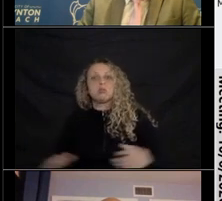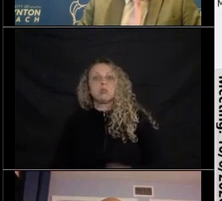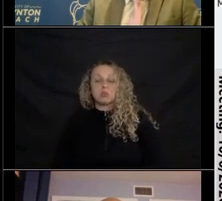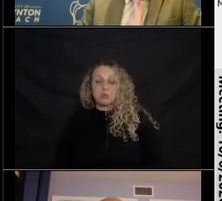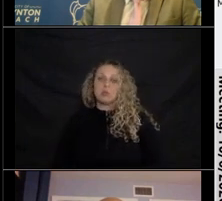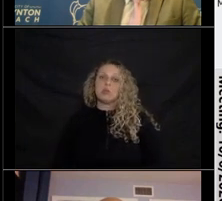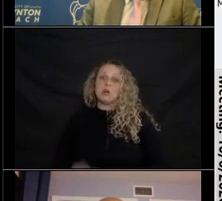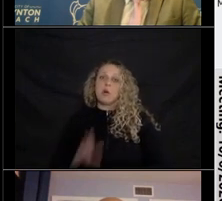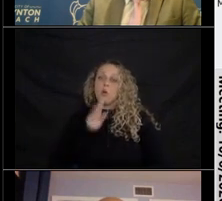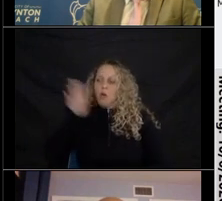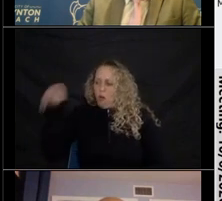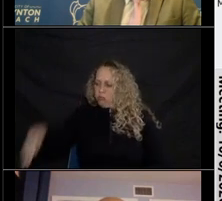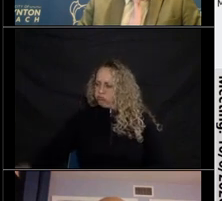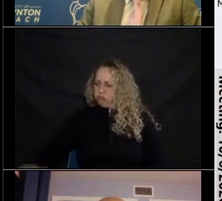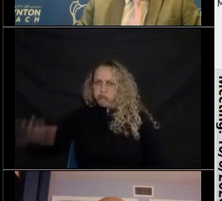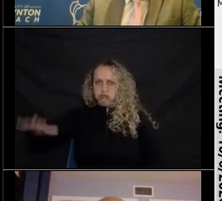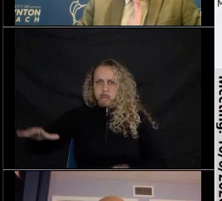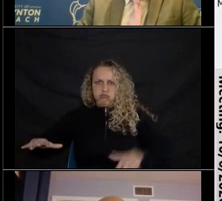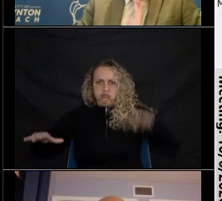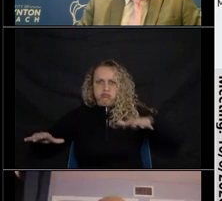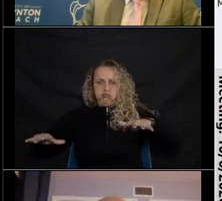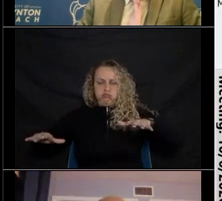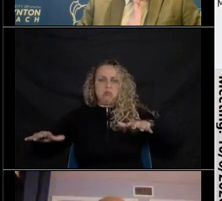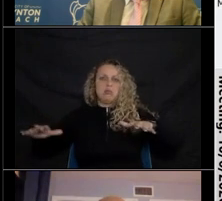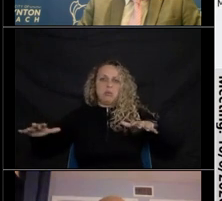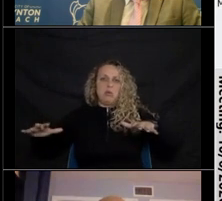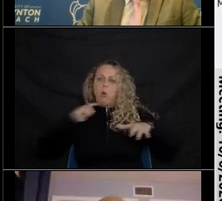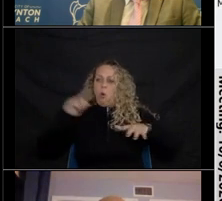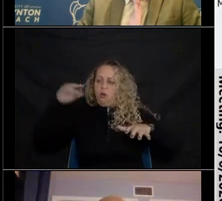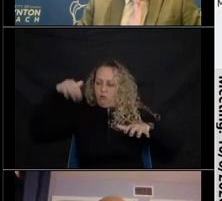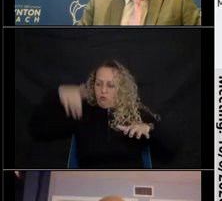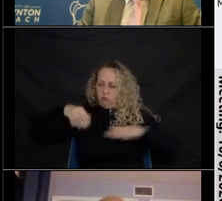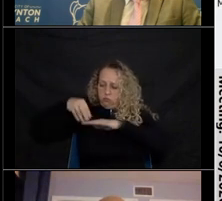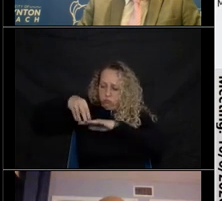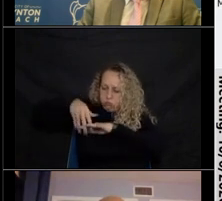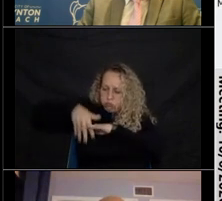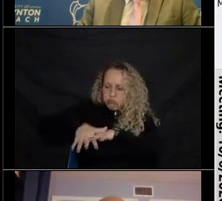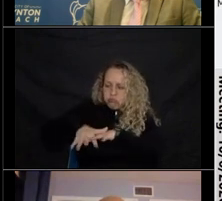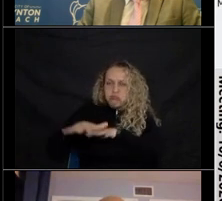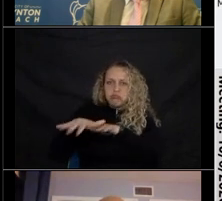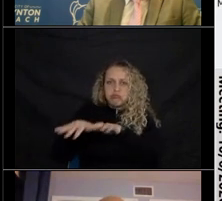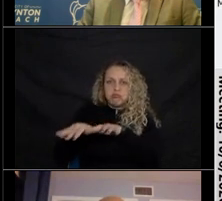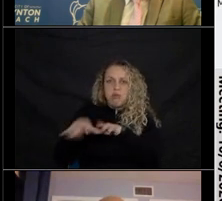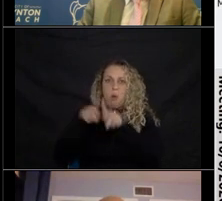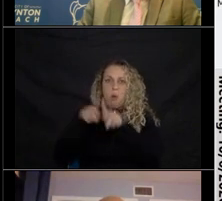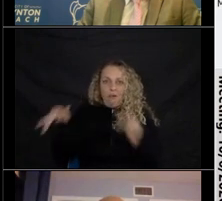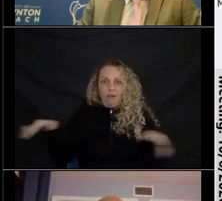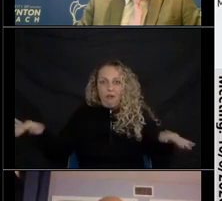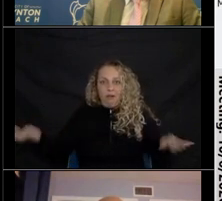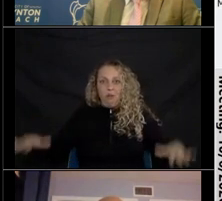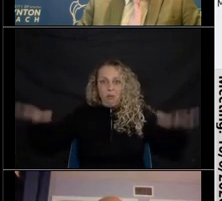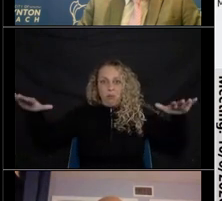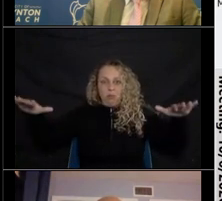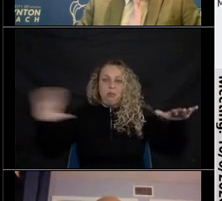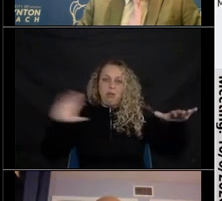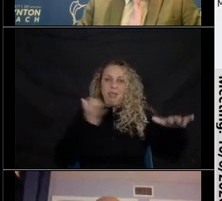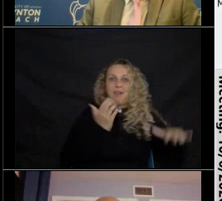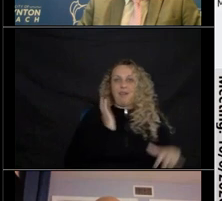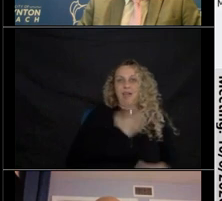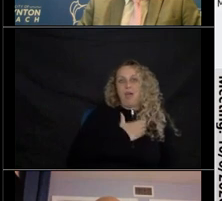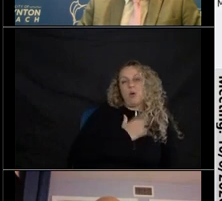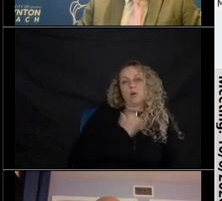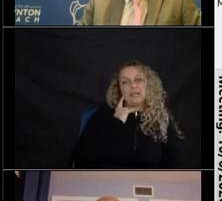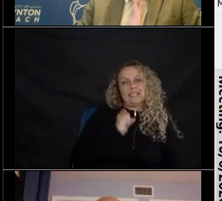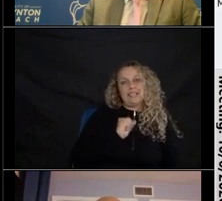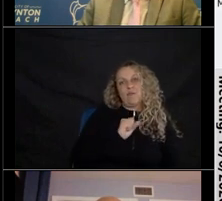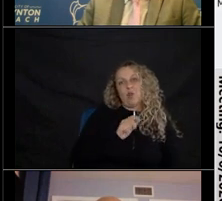on the site, it percolates into the soil, or it gets pushed onto neighboring properties like Silver Lake. You